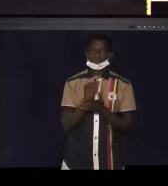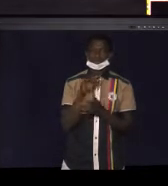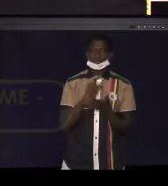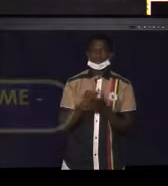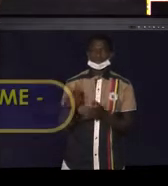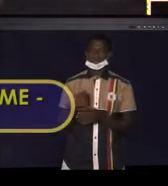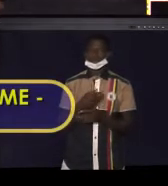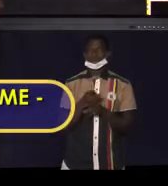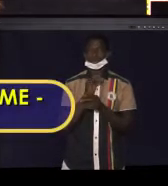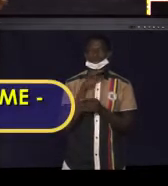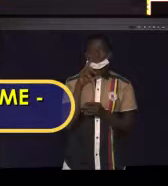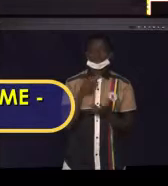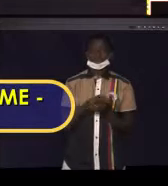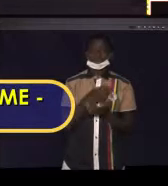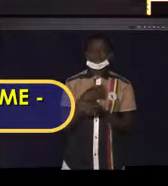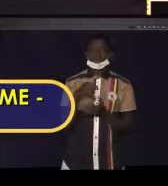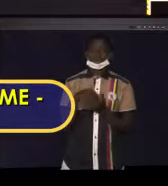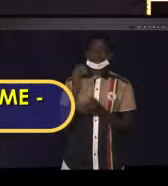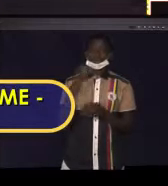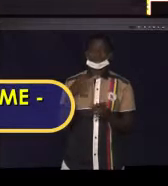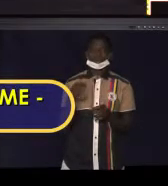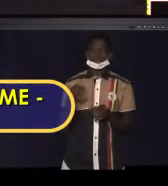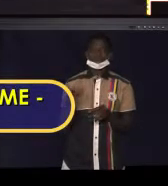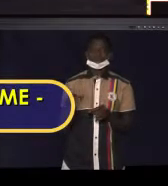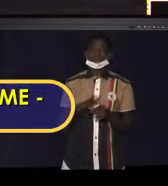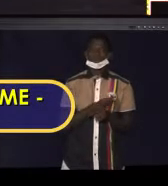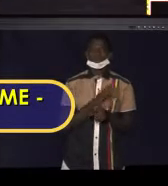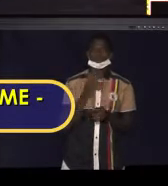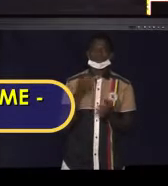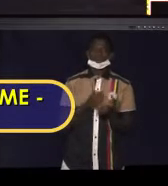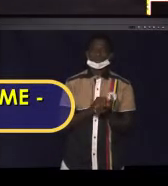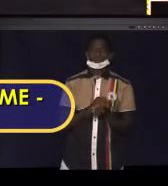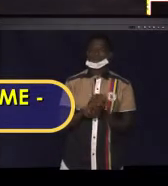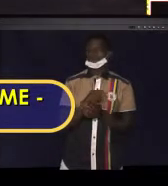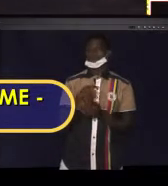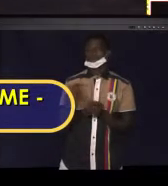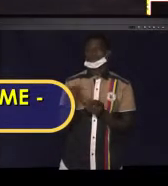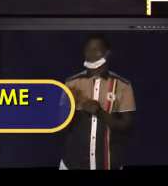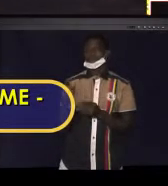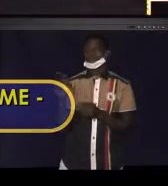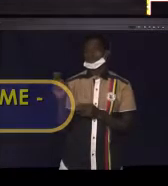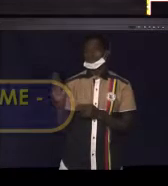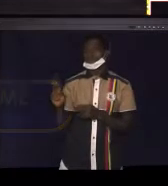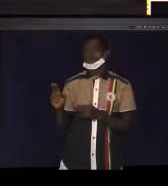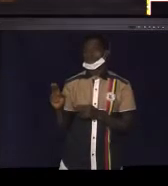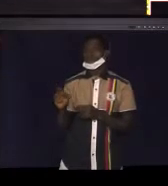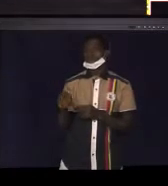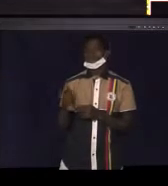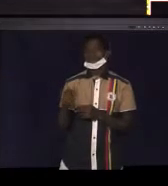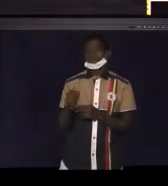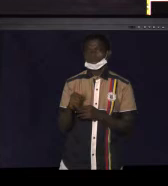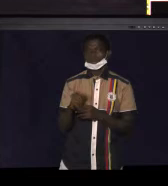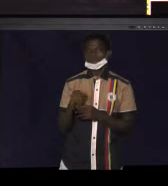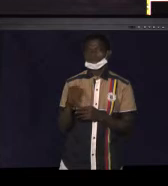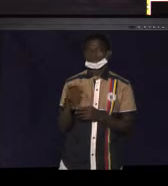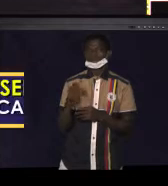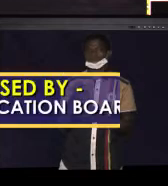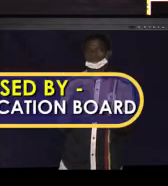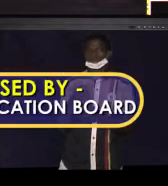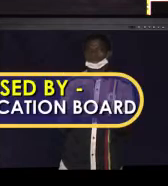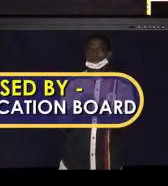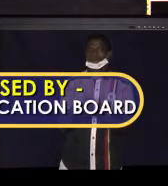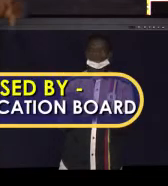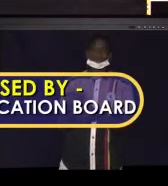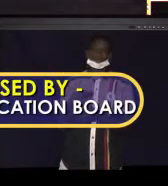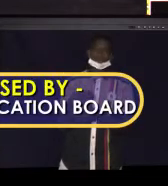borrow is actually 1,000. And it's going to occupy the 1,000 place here. See, unit, tens, hundred, thousand. So it's enough